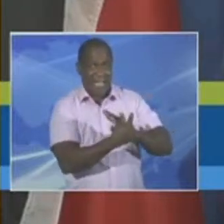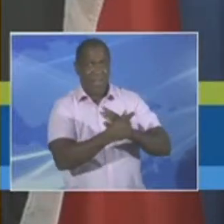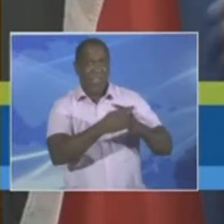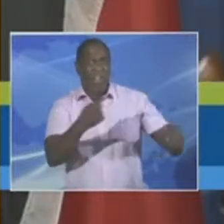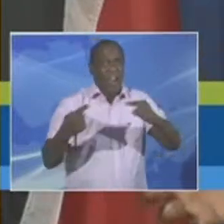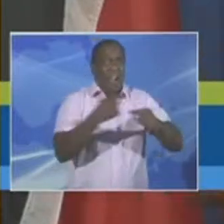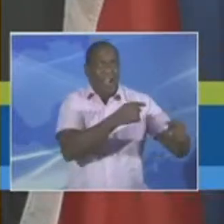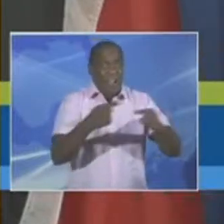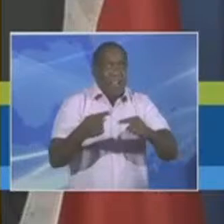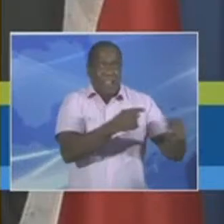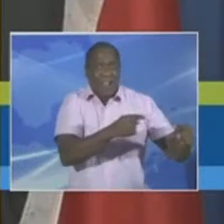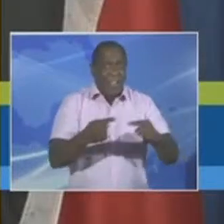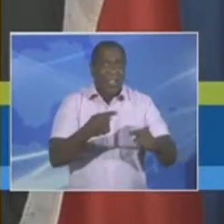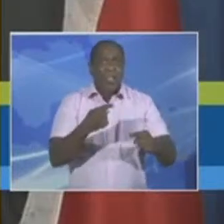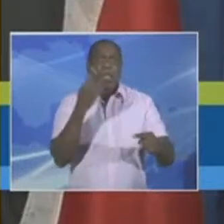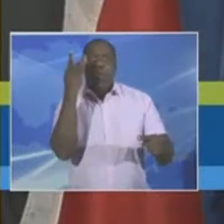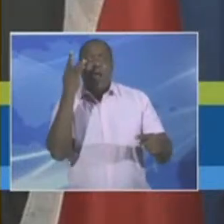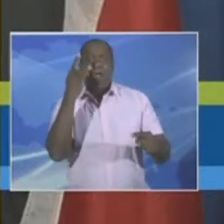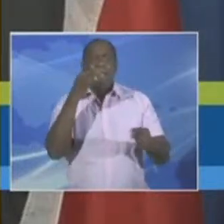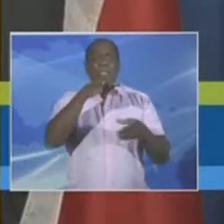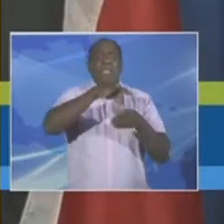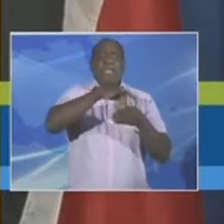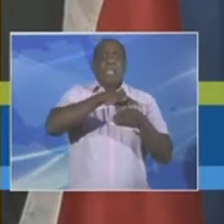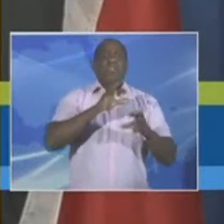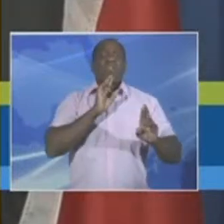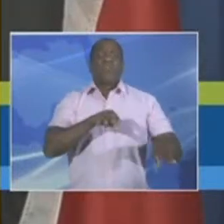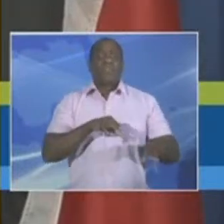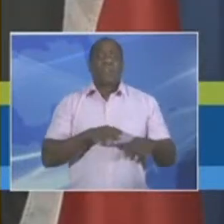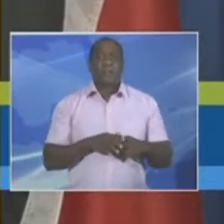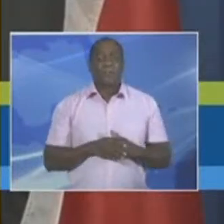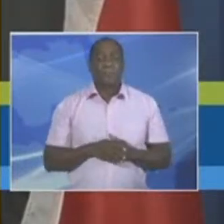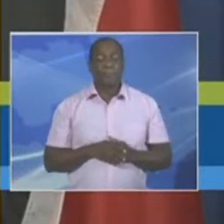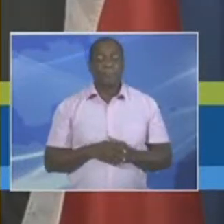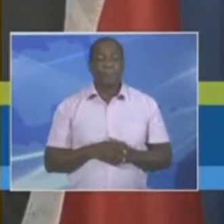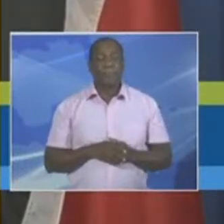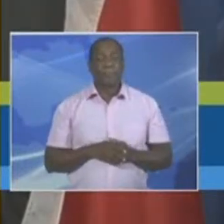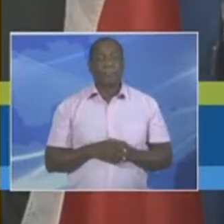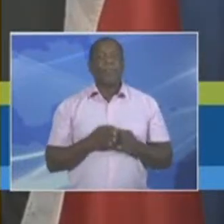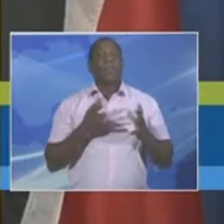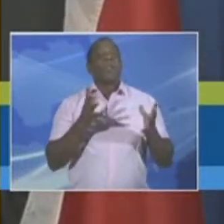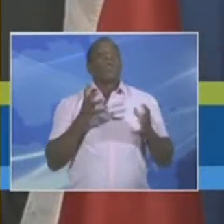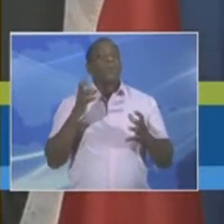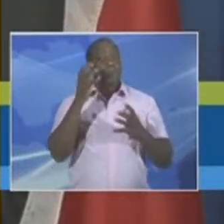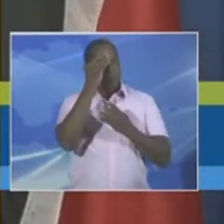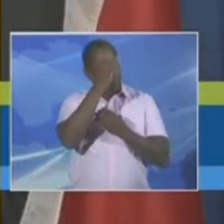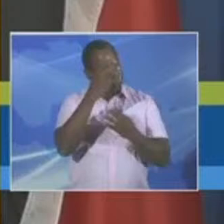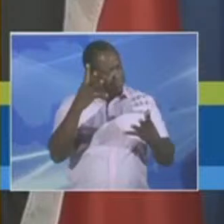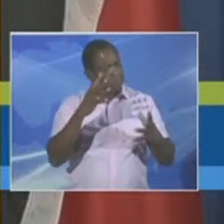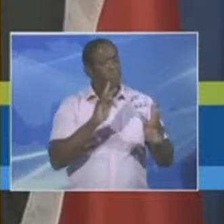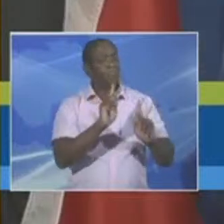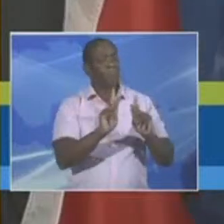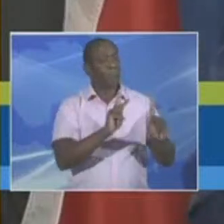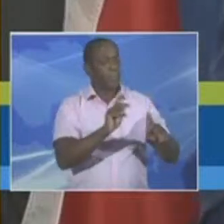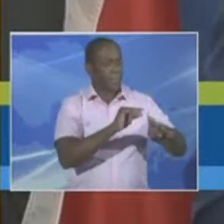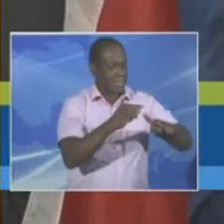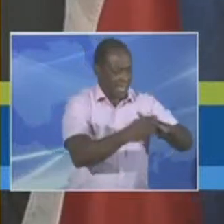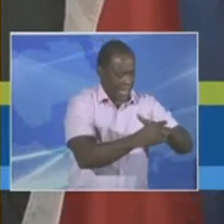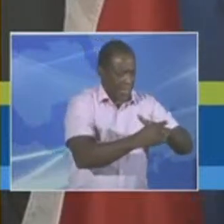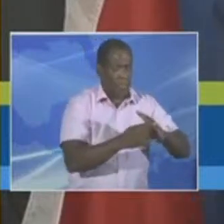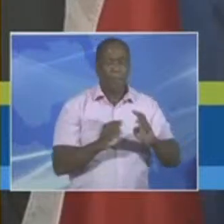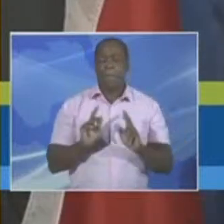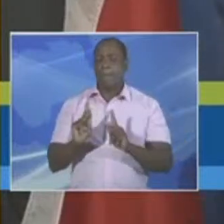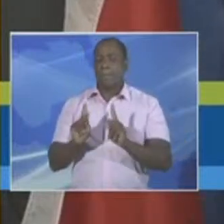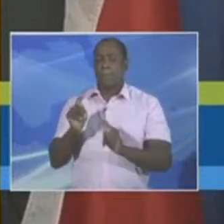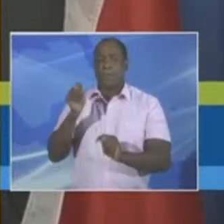around an election result. And I want to say something to the people of Guyana and the people of Trinidad and Tobago now, because